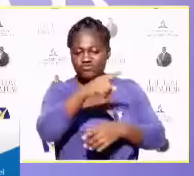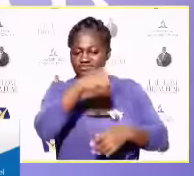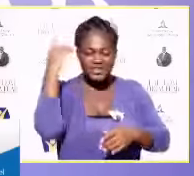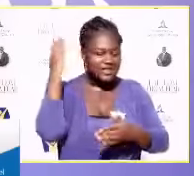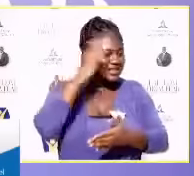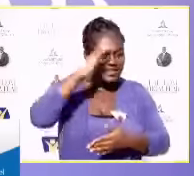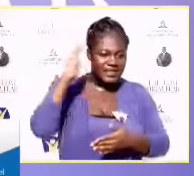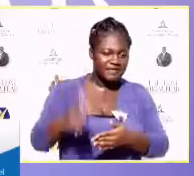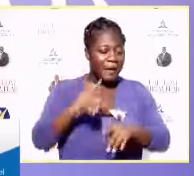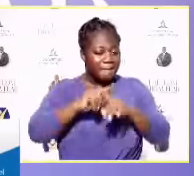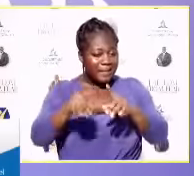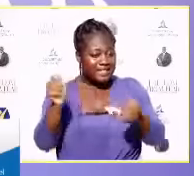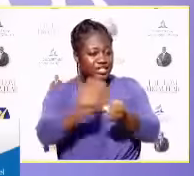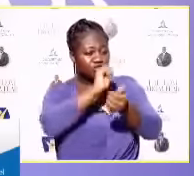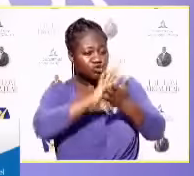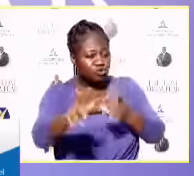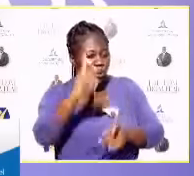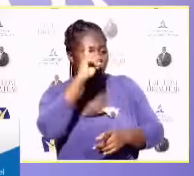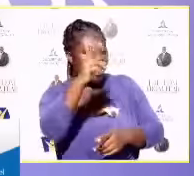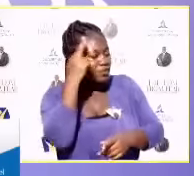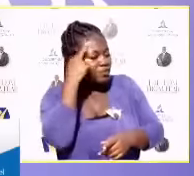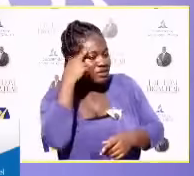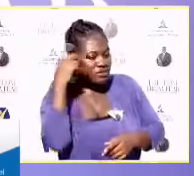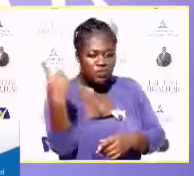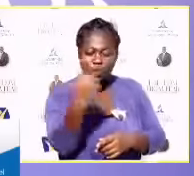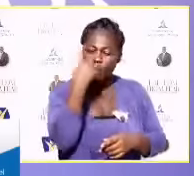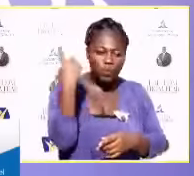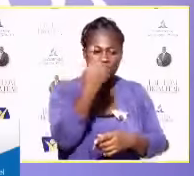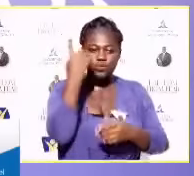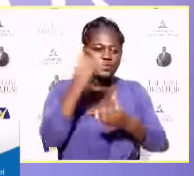God destroys for one reason.